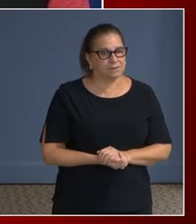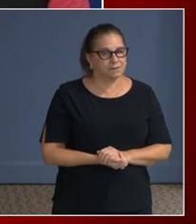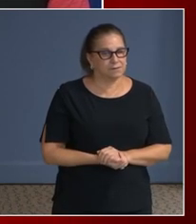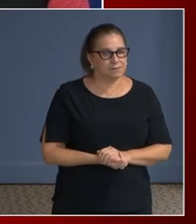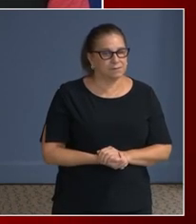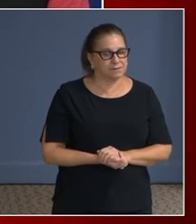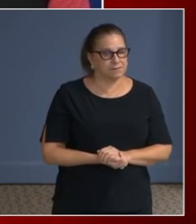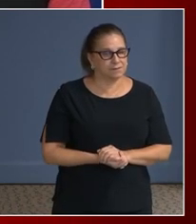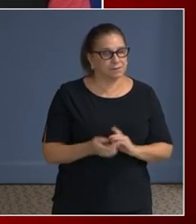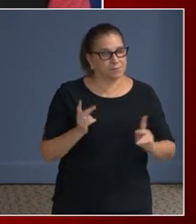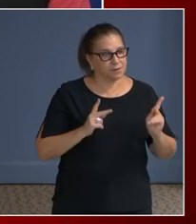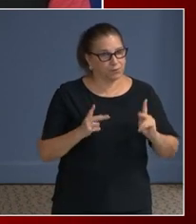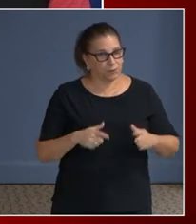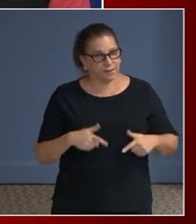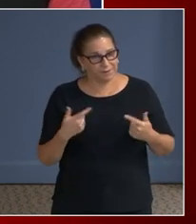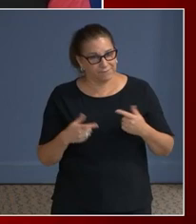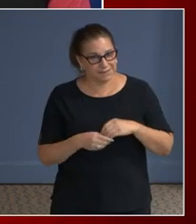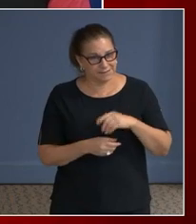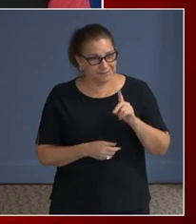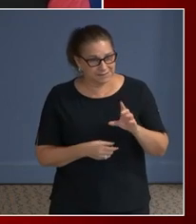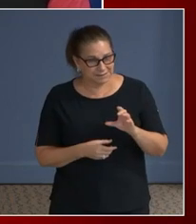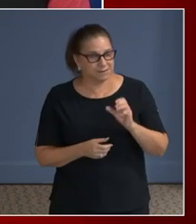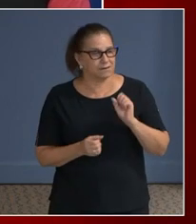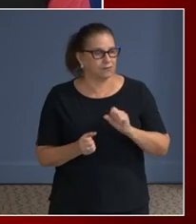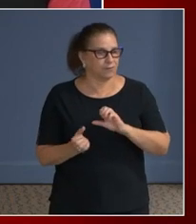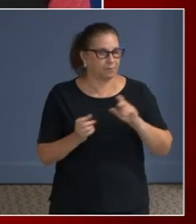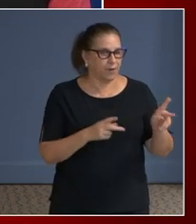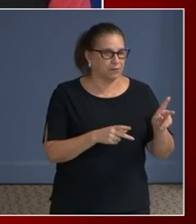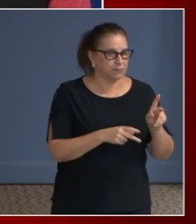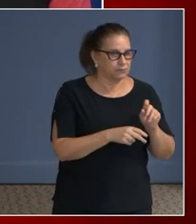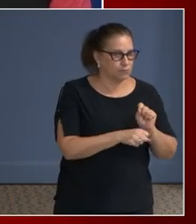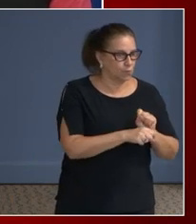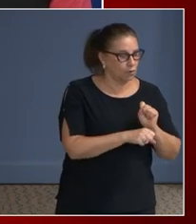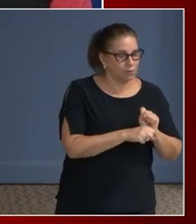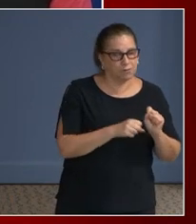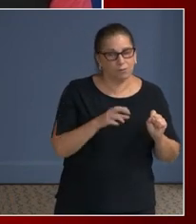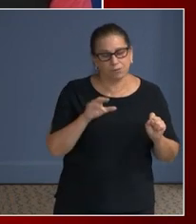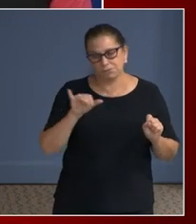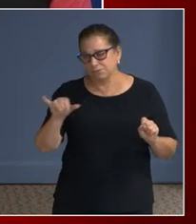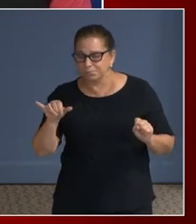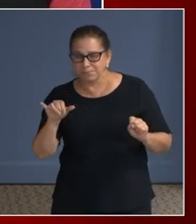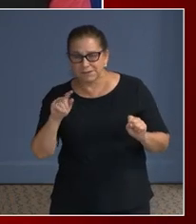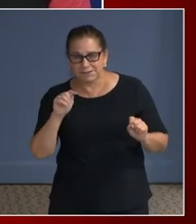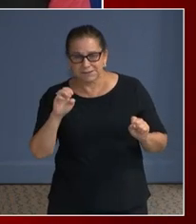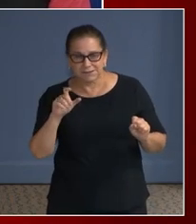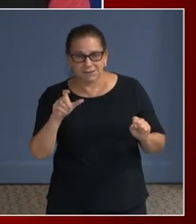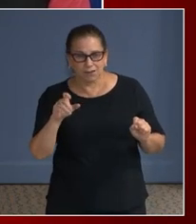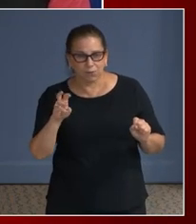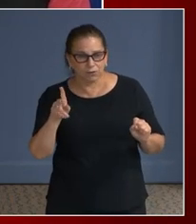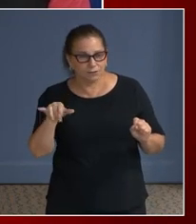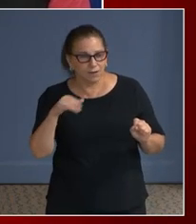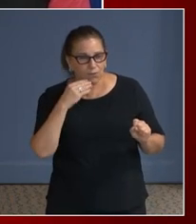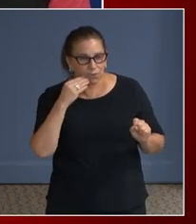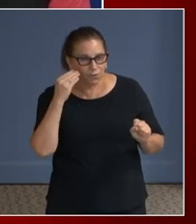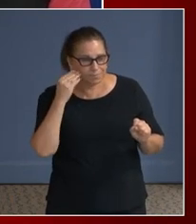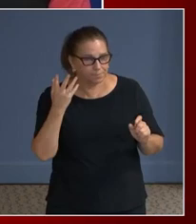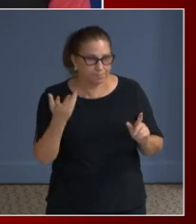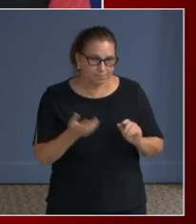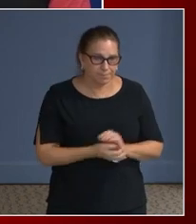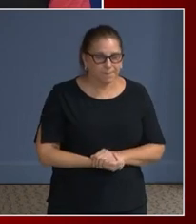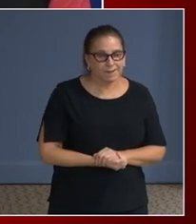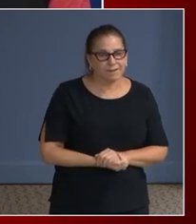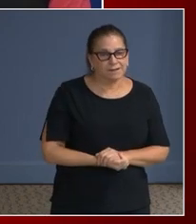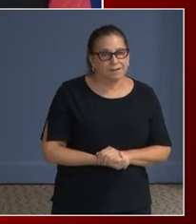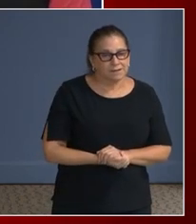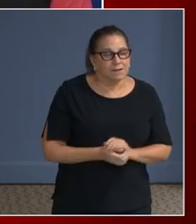work. And that can have an impact on the number of cases among district residents who may come into contact with those individuals